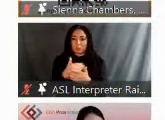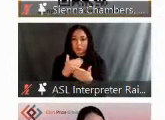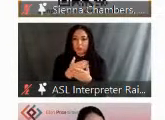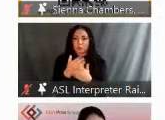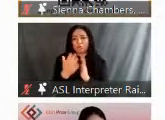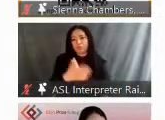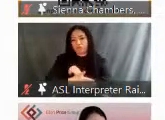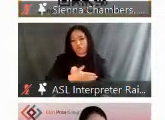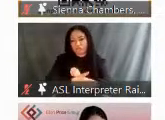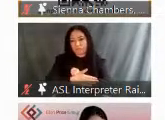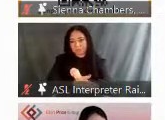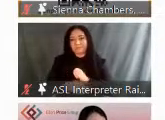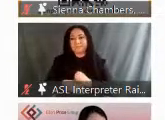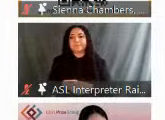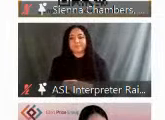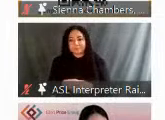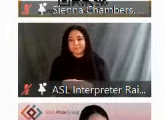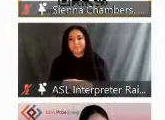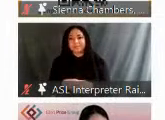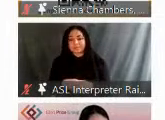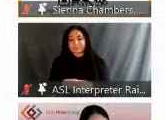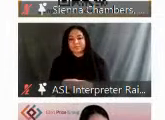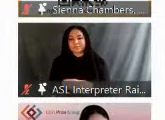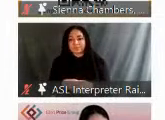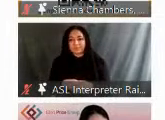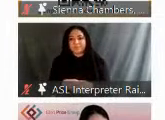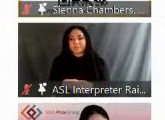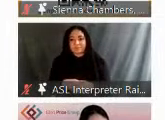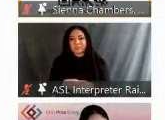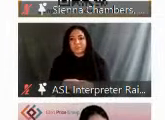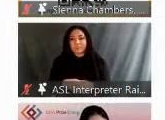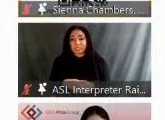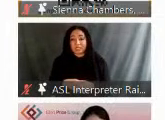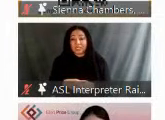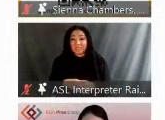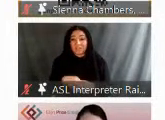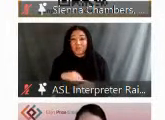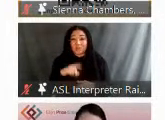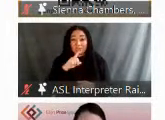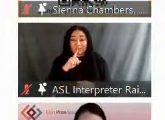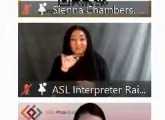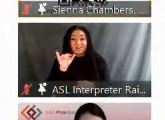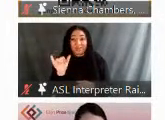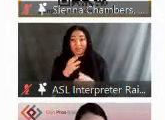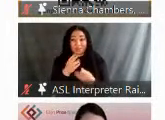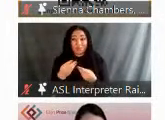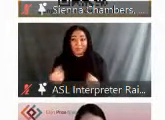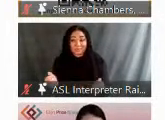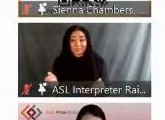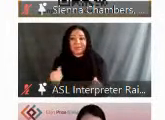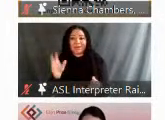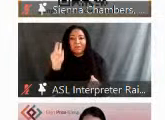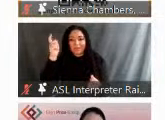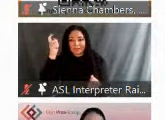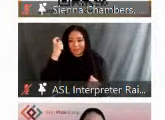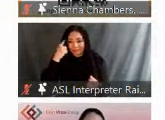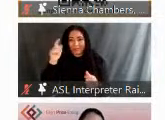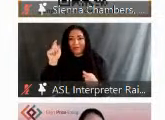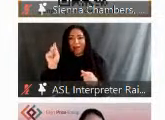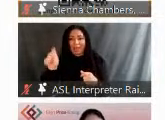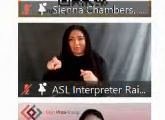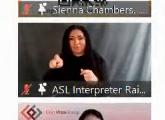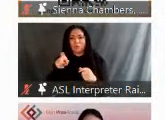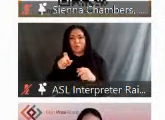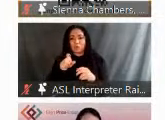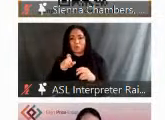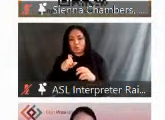country. And for that to be remediated, the government have to invest in